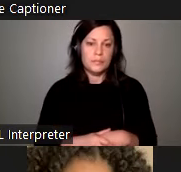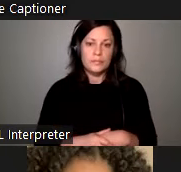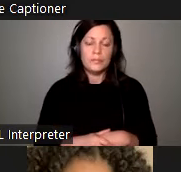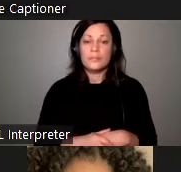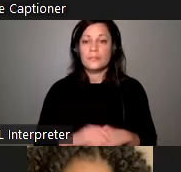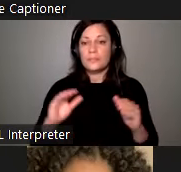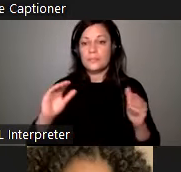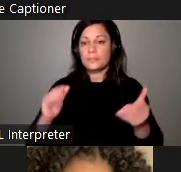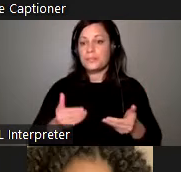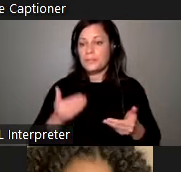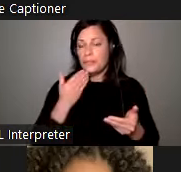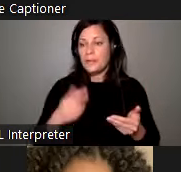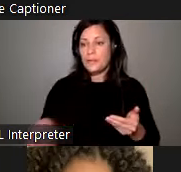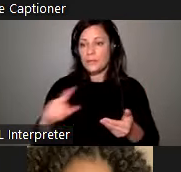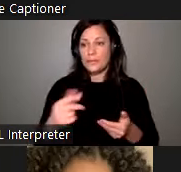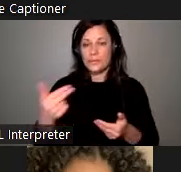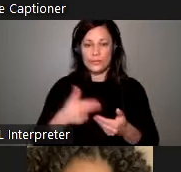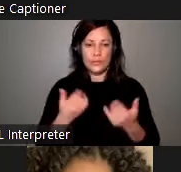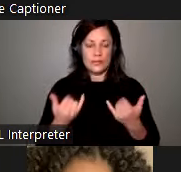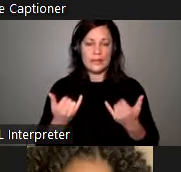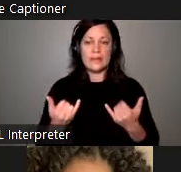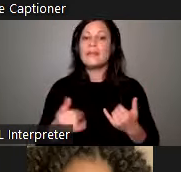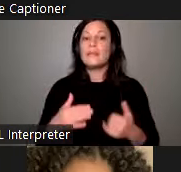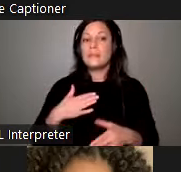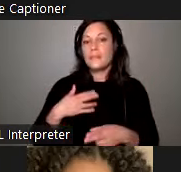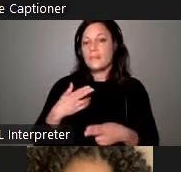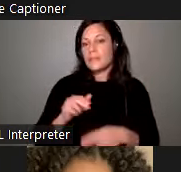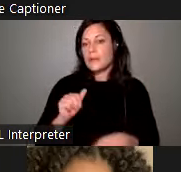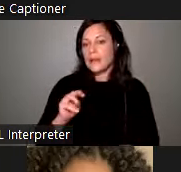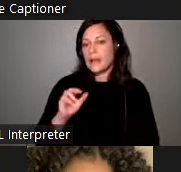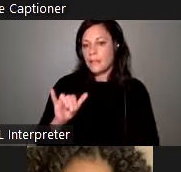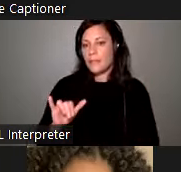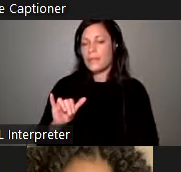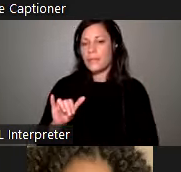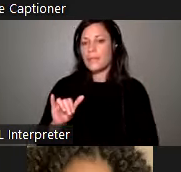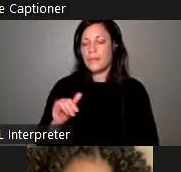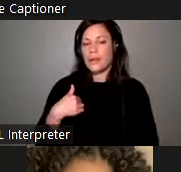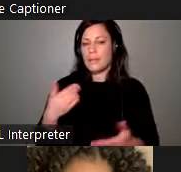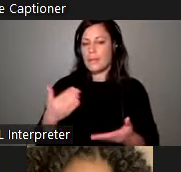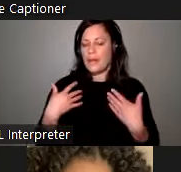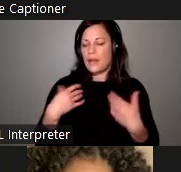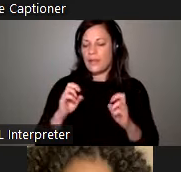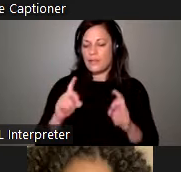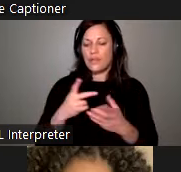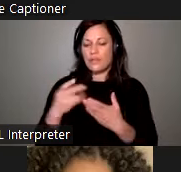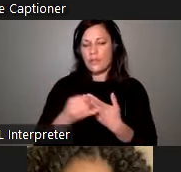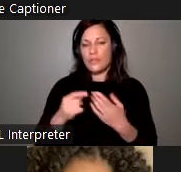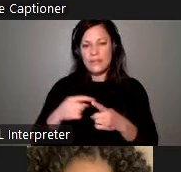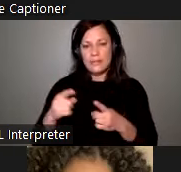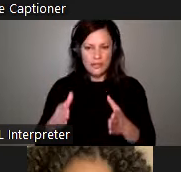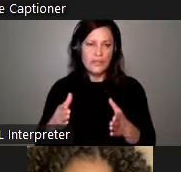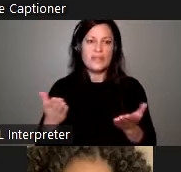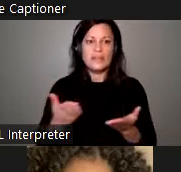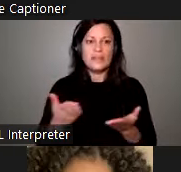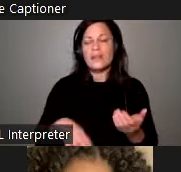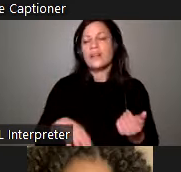Welcome. Thank you for joining us today. My name is Amy Sam. I am the Health Education Project Specialist at the Maxwell